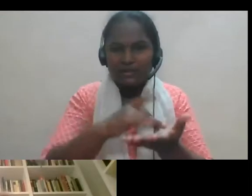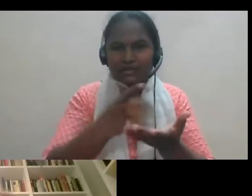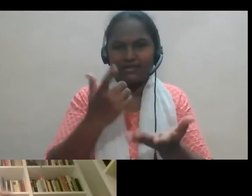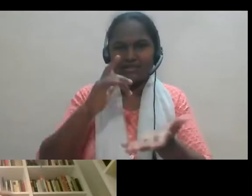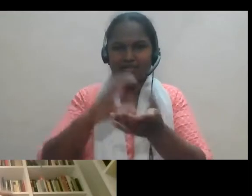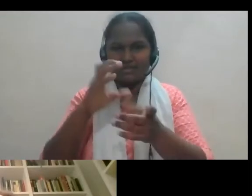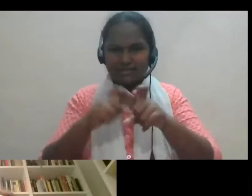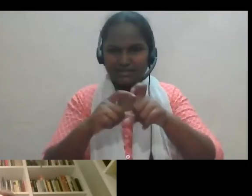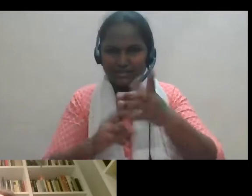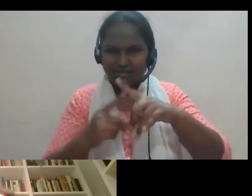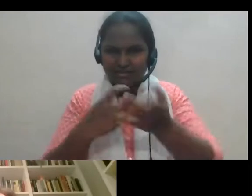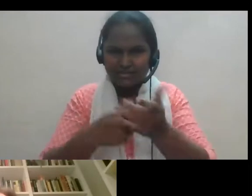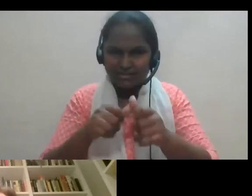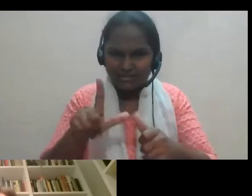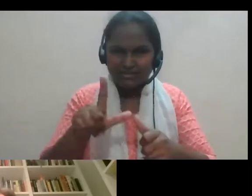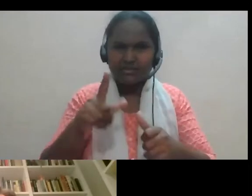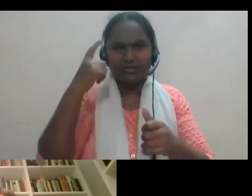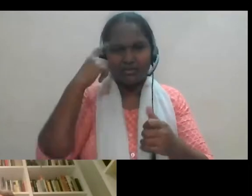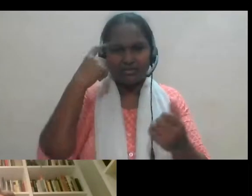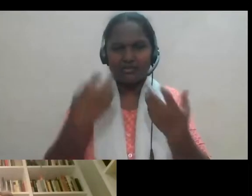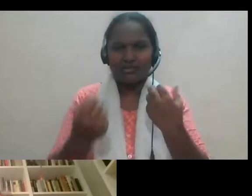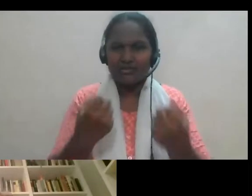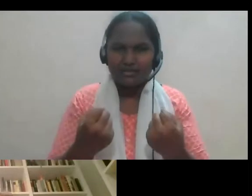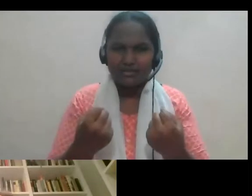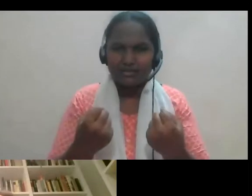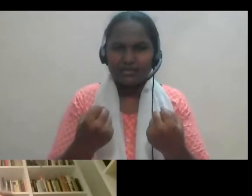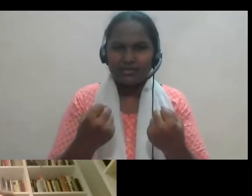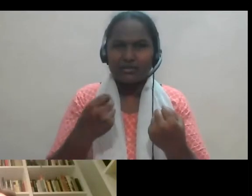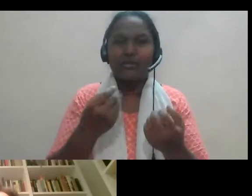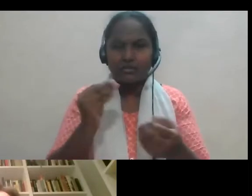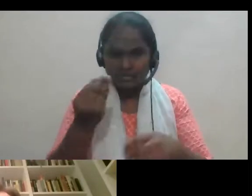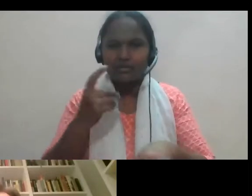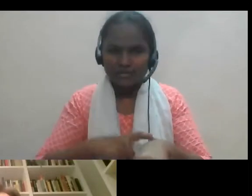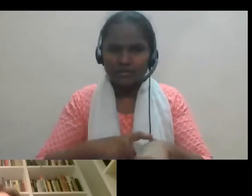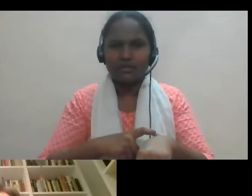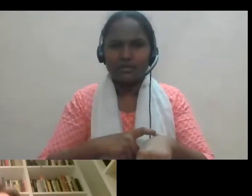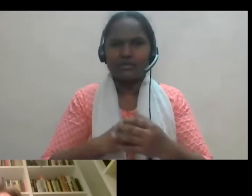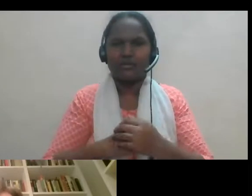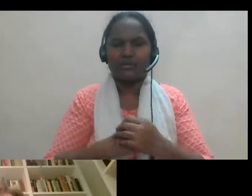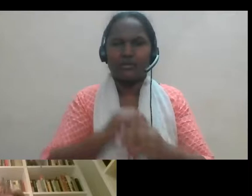centers of analytic, mm-hmm. sometimes